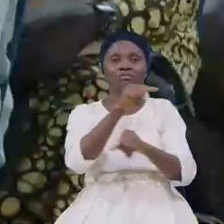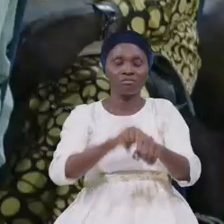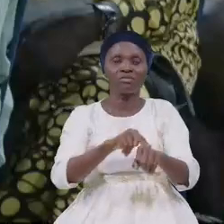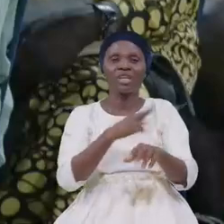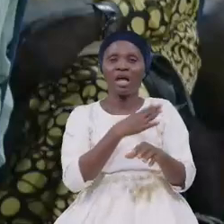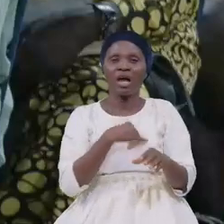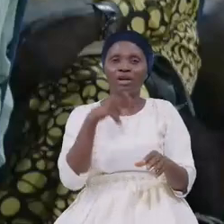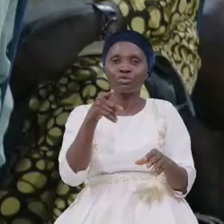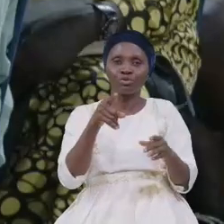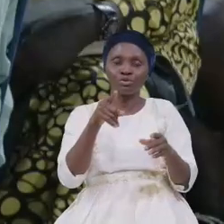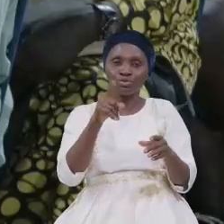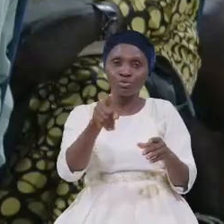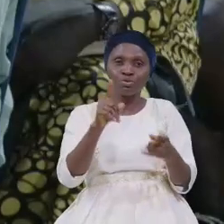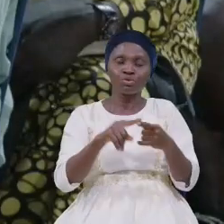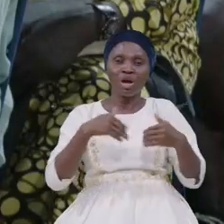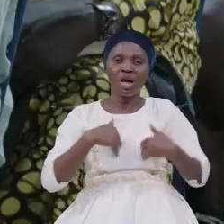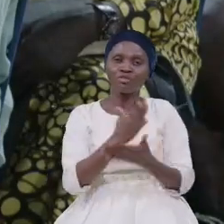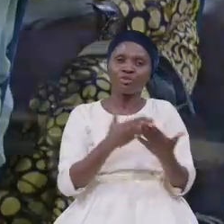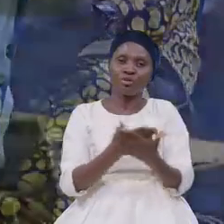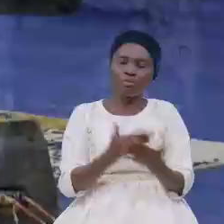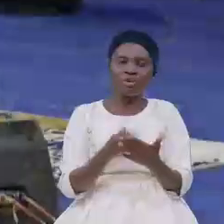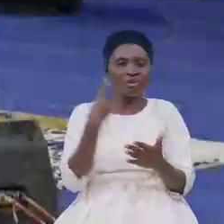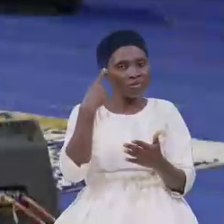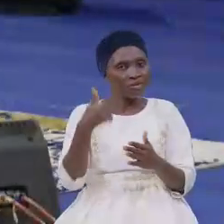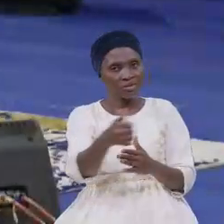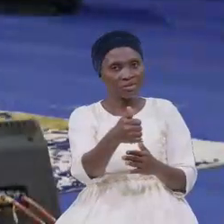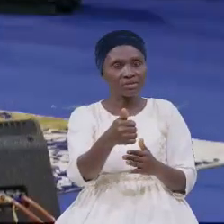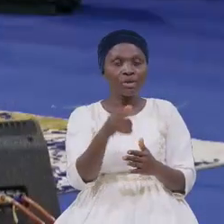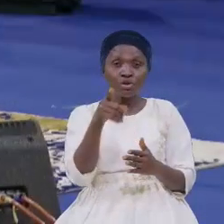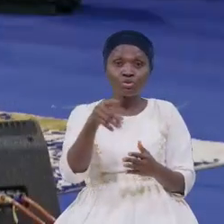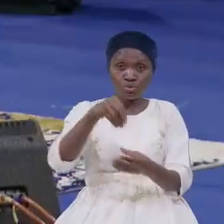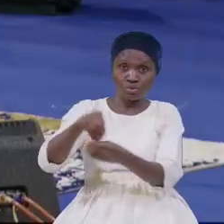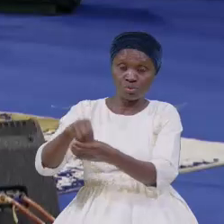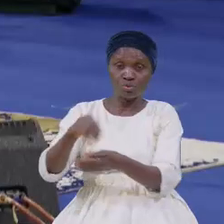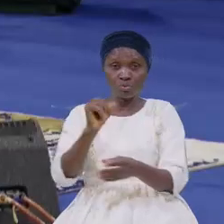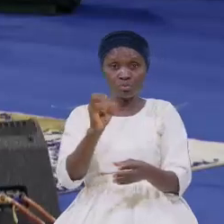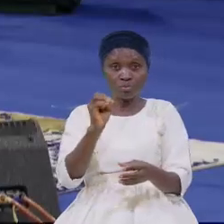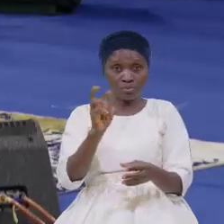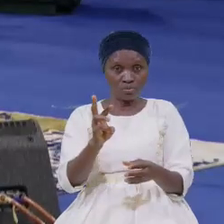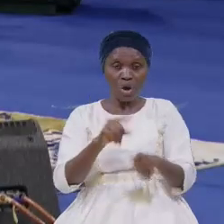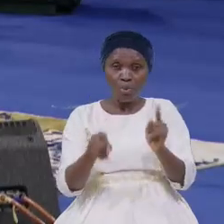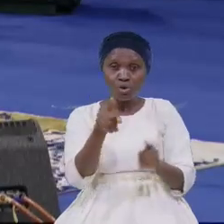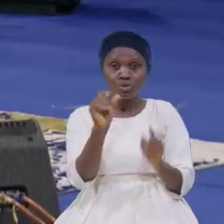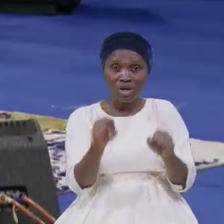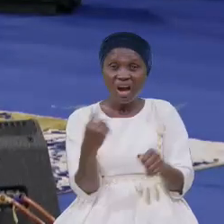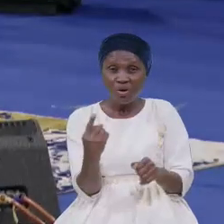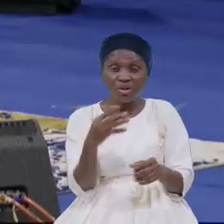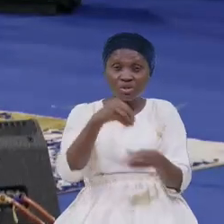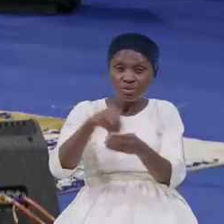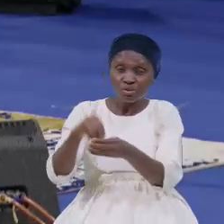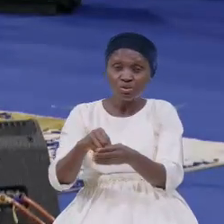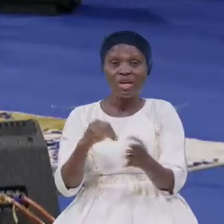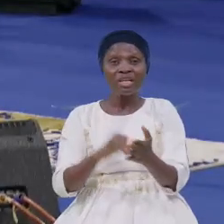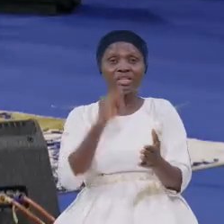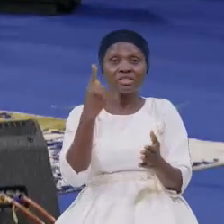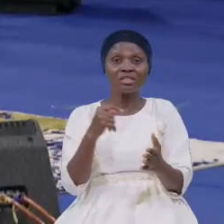the crops you sell, you sow. But you can only sow. It's the grace of God that brings the